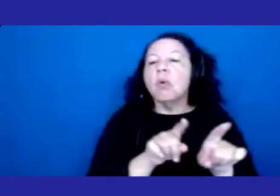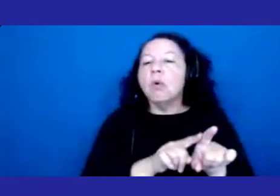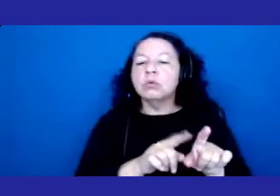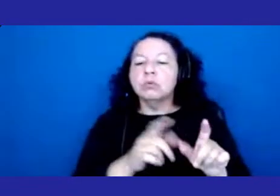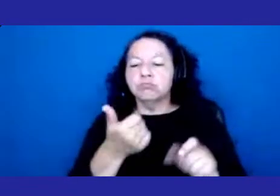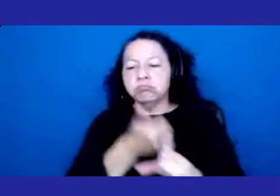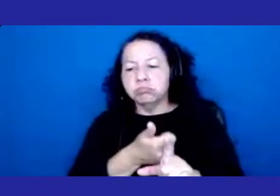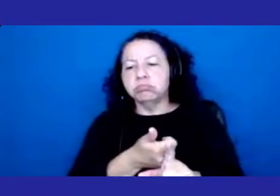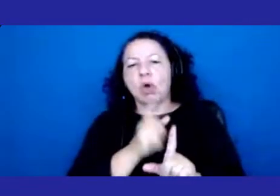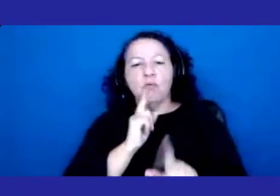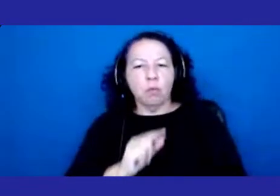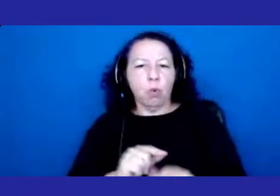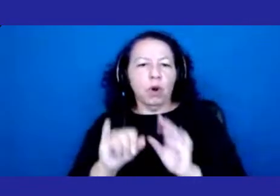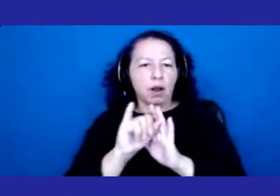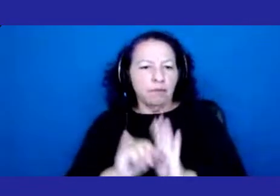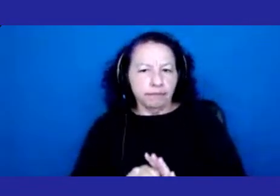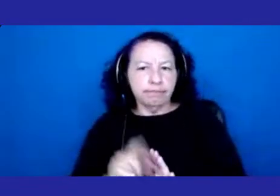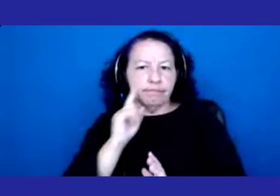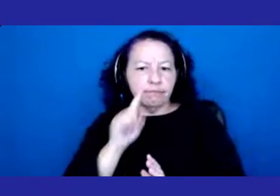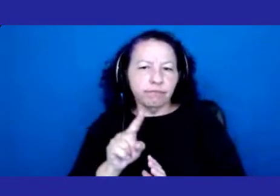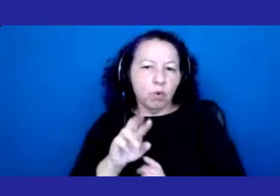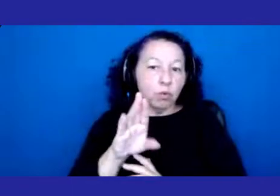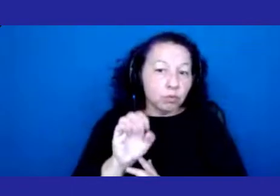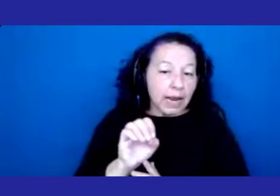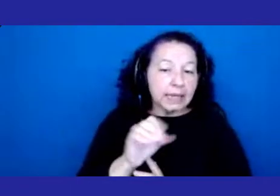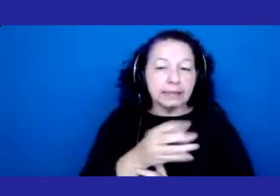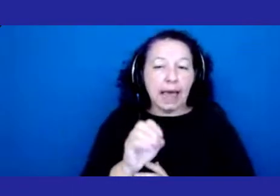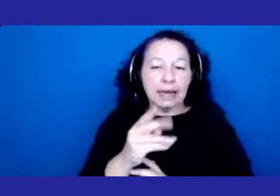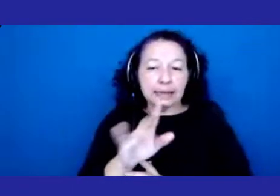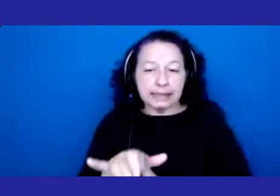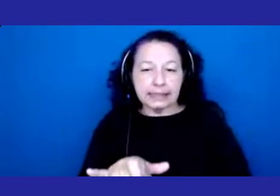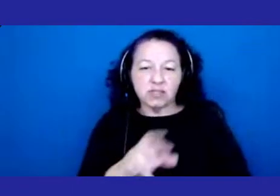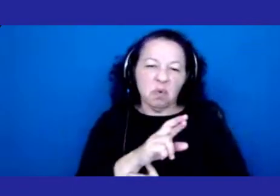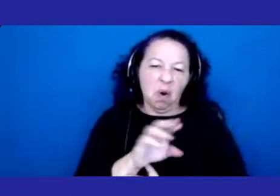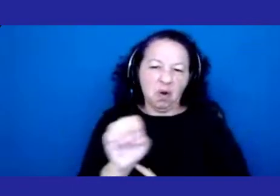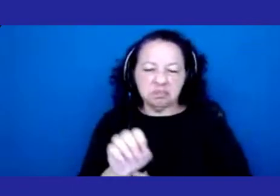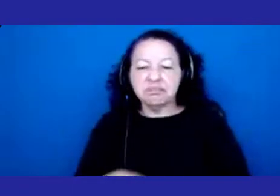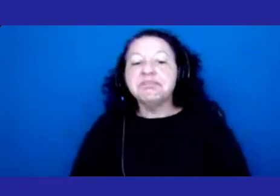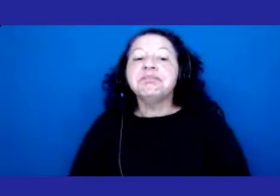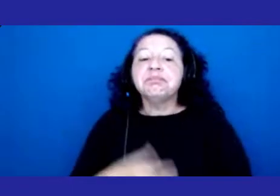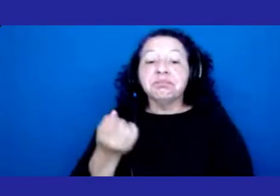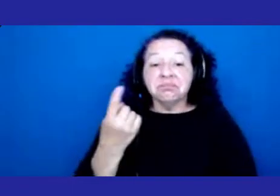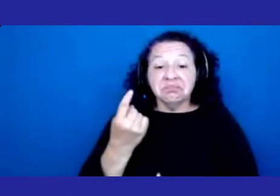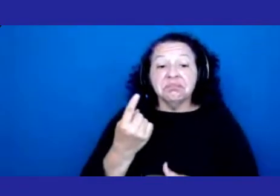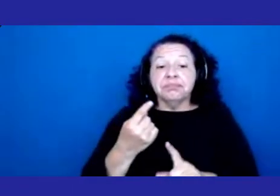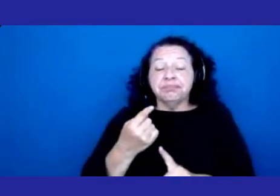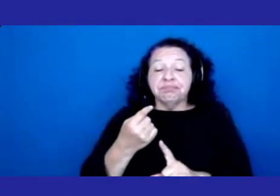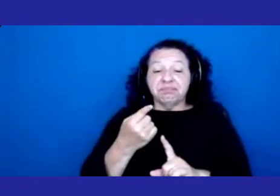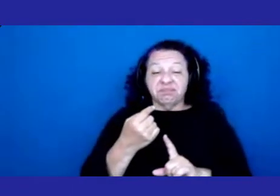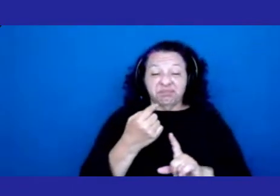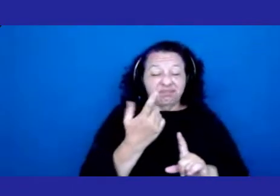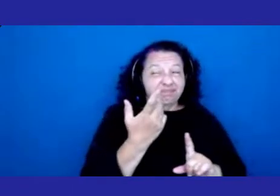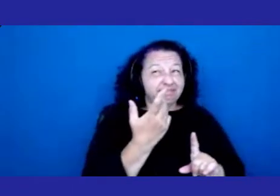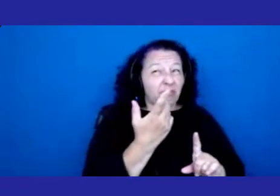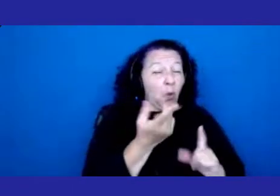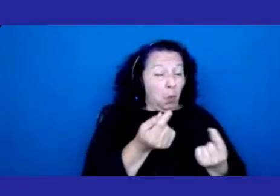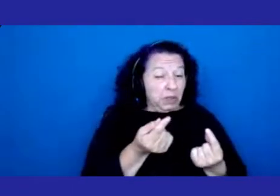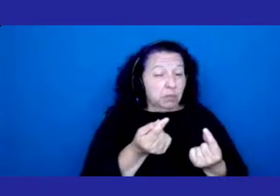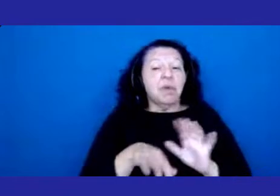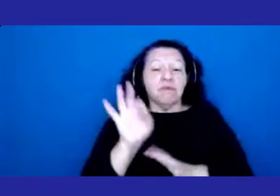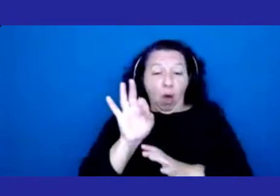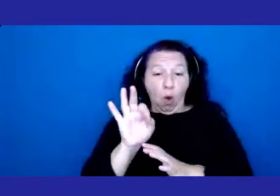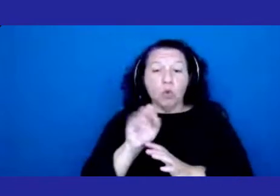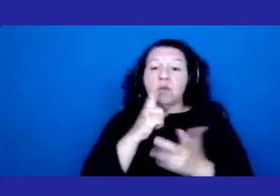self-reported identification for race and ethnicity. So to this end, we found a validated survey that